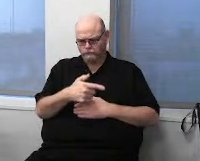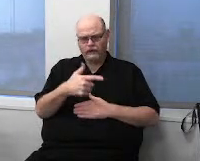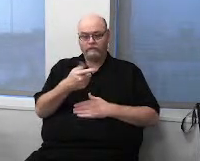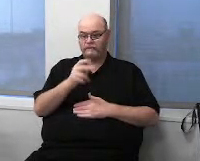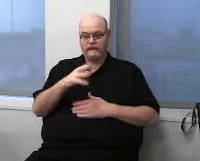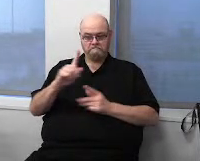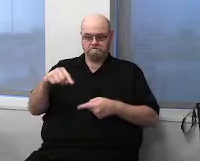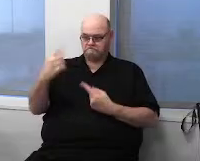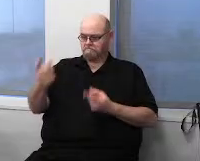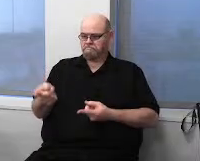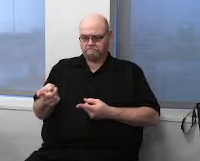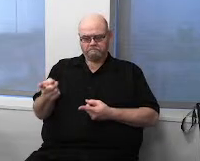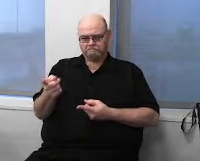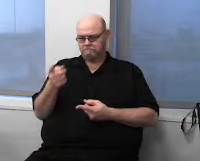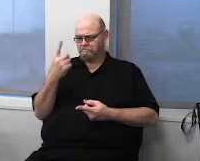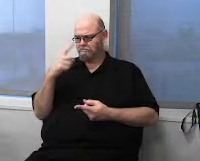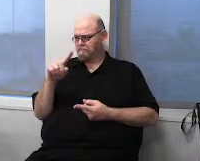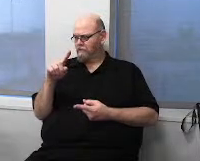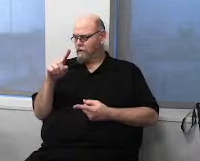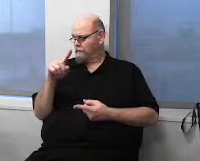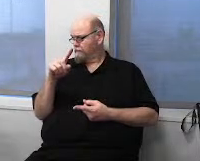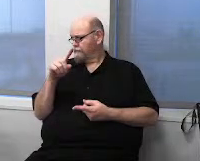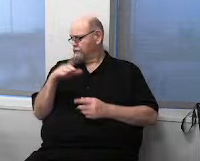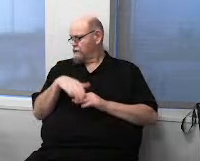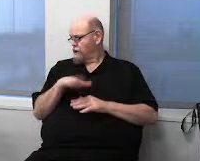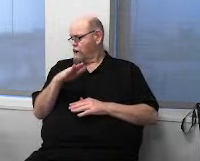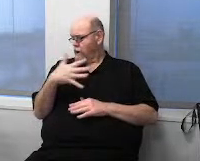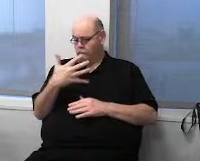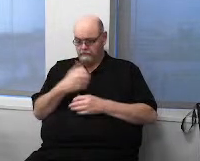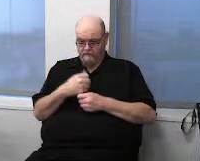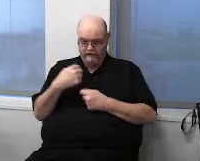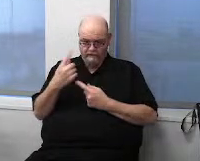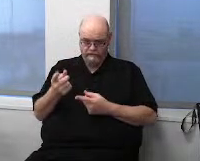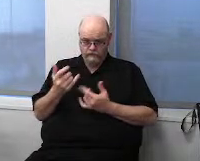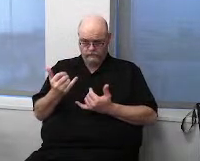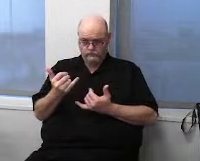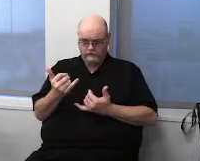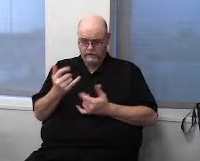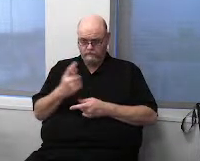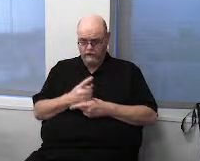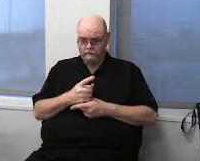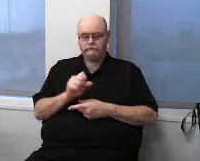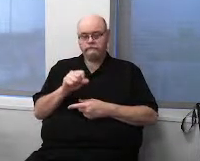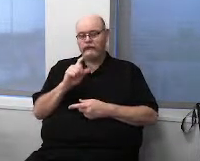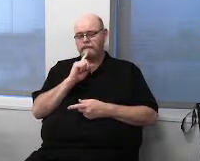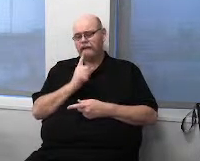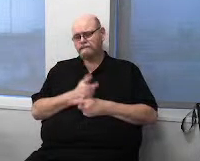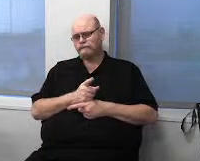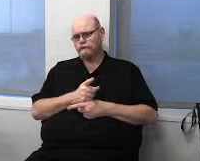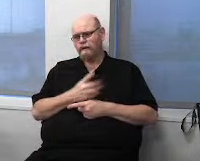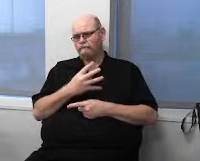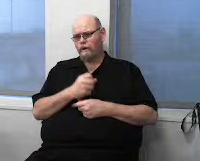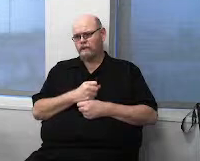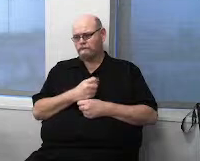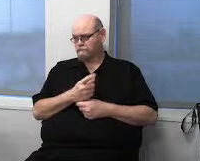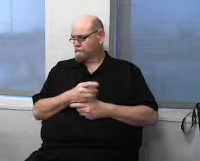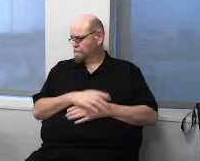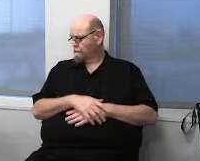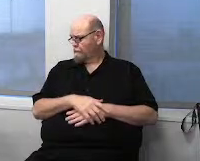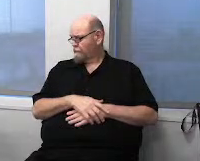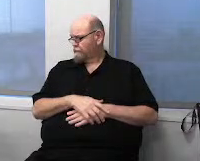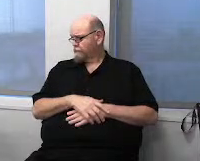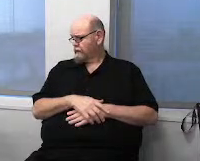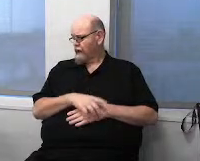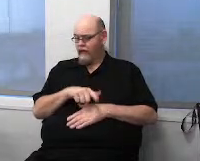2021, then it hasn't been completed for at least almost 5 years as we sit here today, right? That is correct. For 4 years,